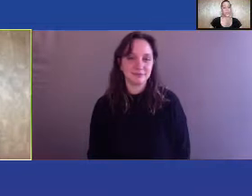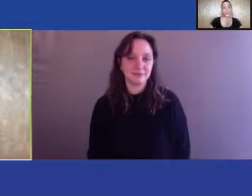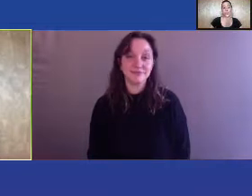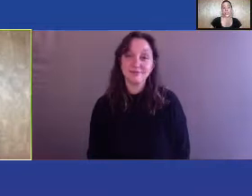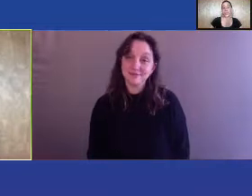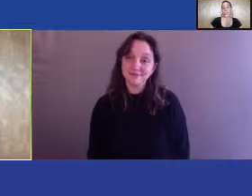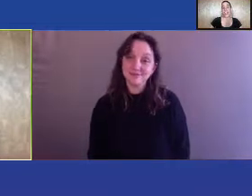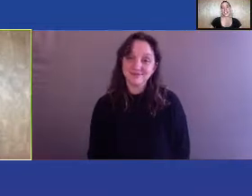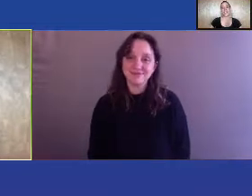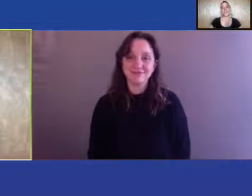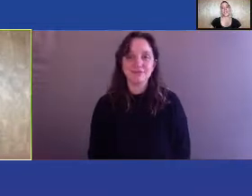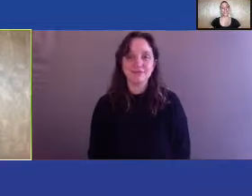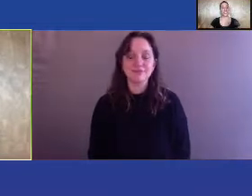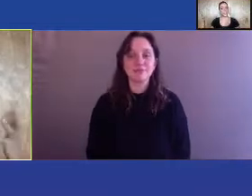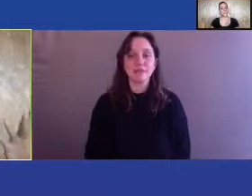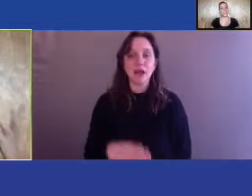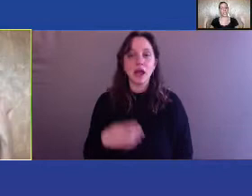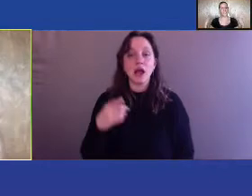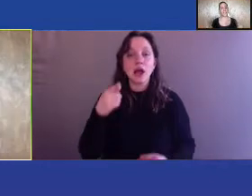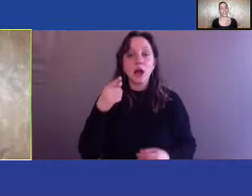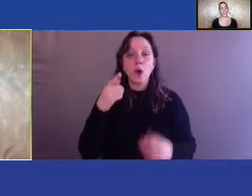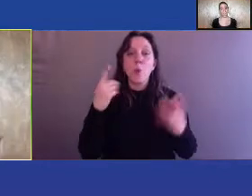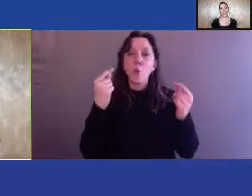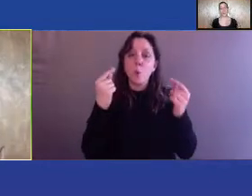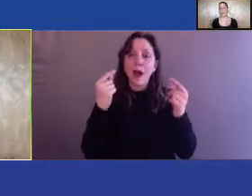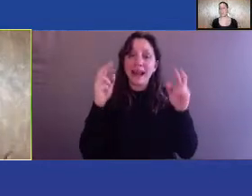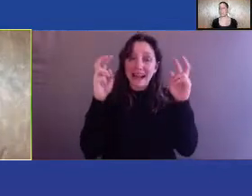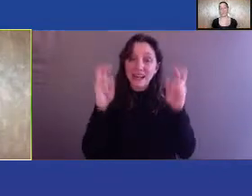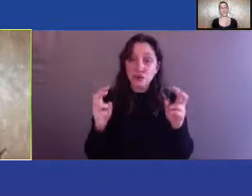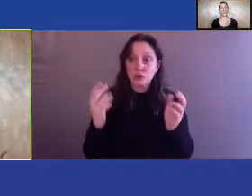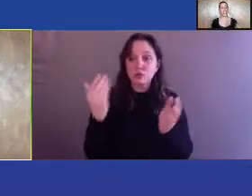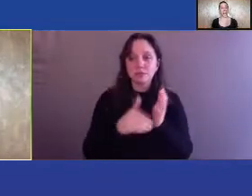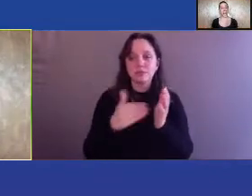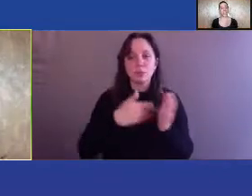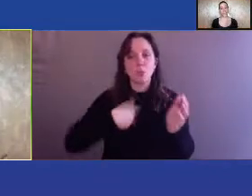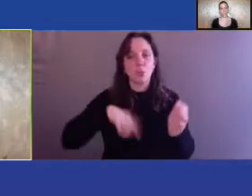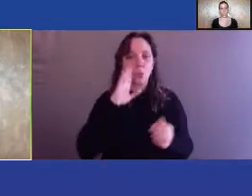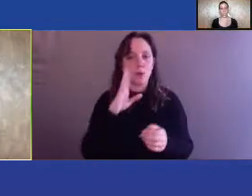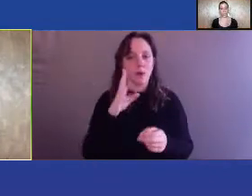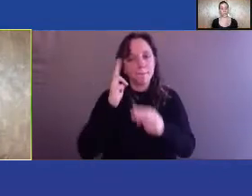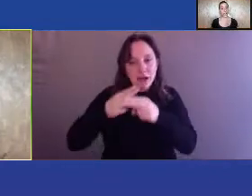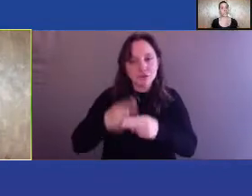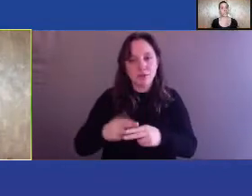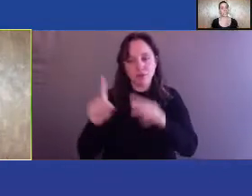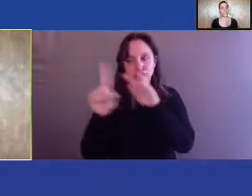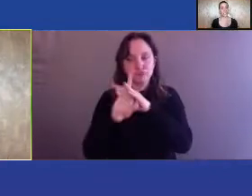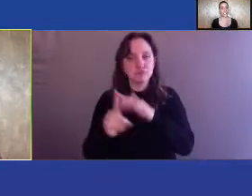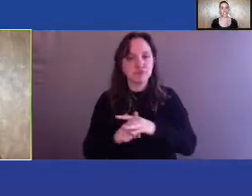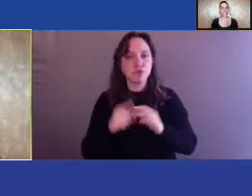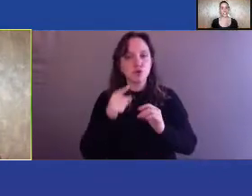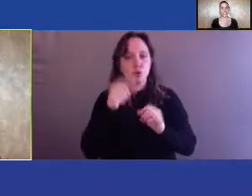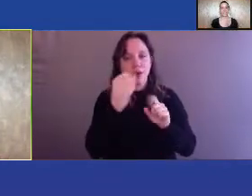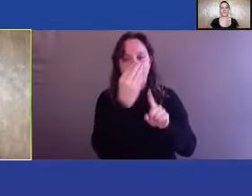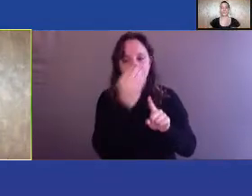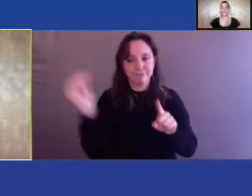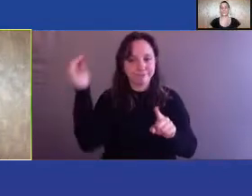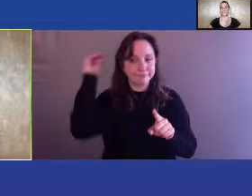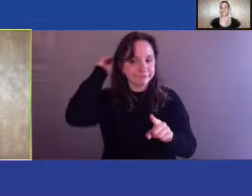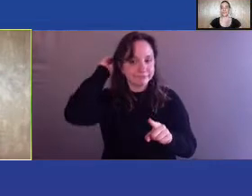We'll keep referring to our activism issues, so keep them in mind with you and carry them with you throughout the rest of the